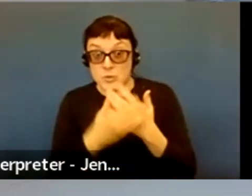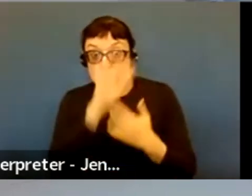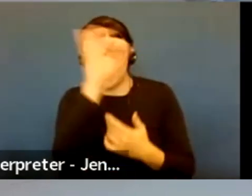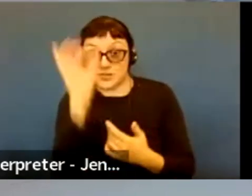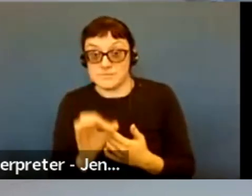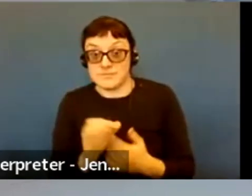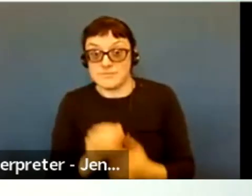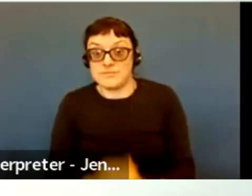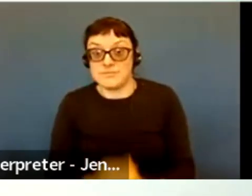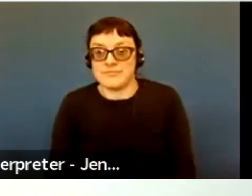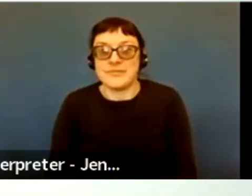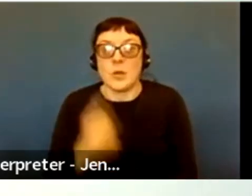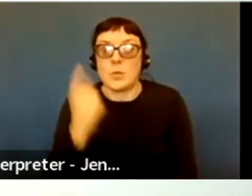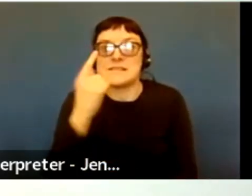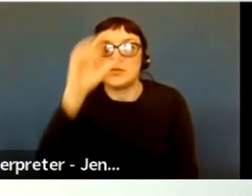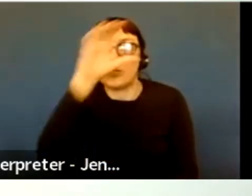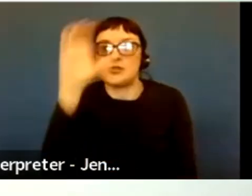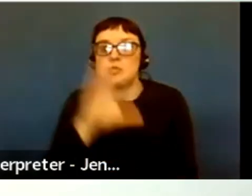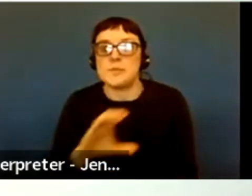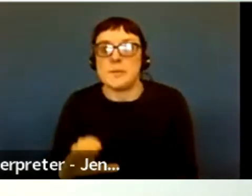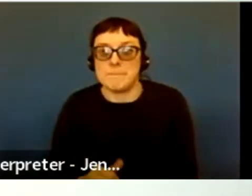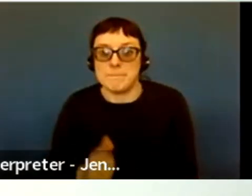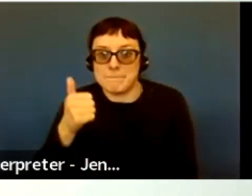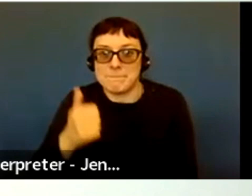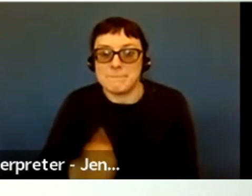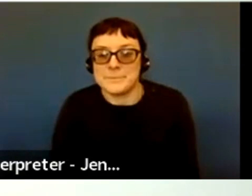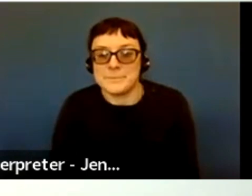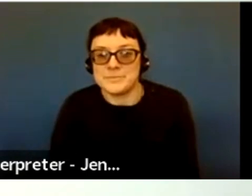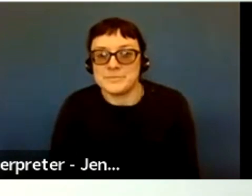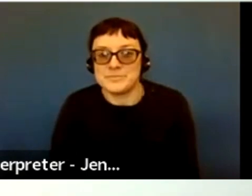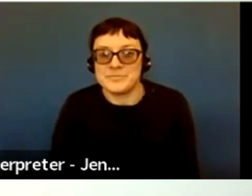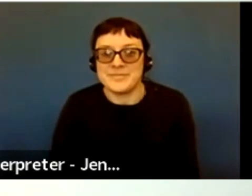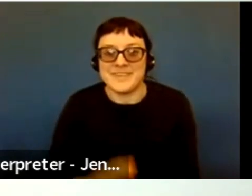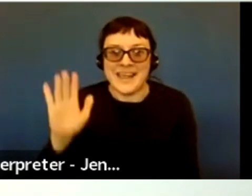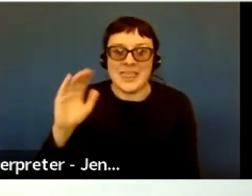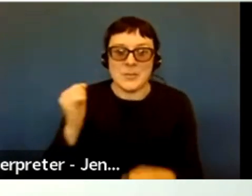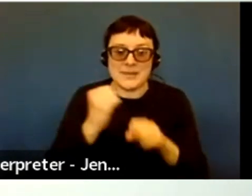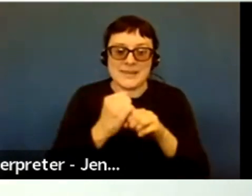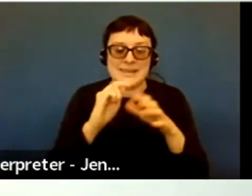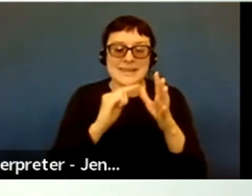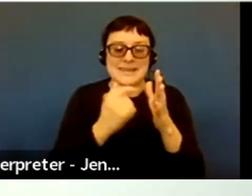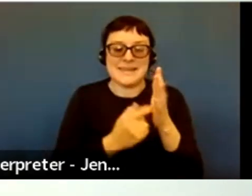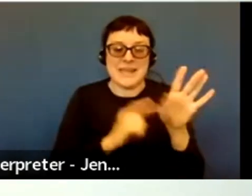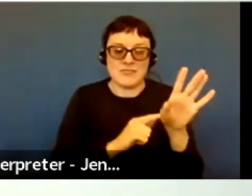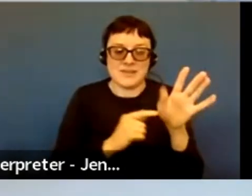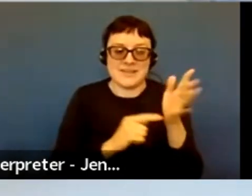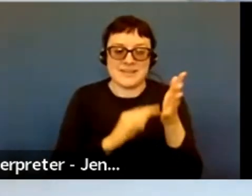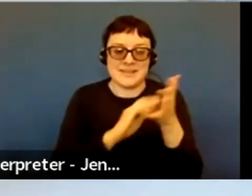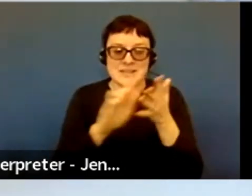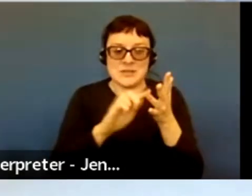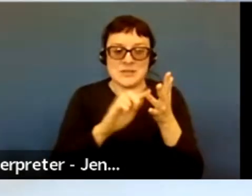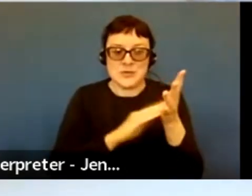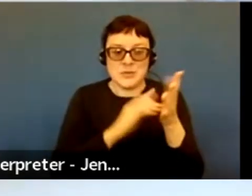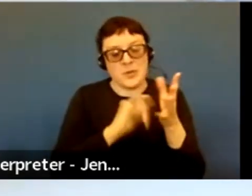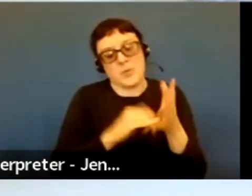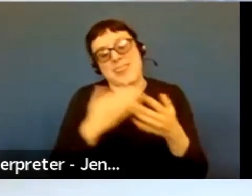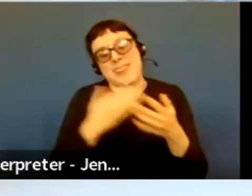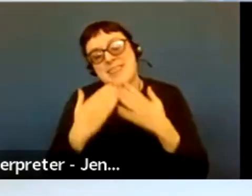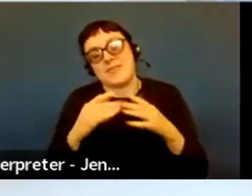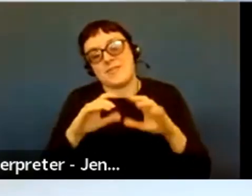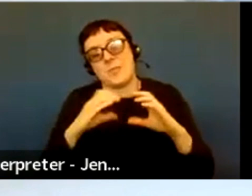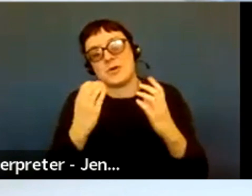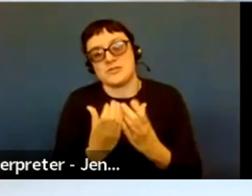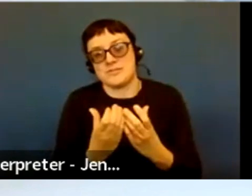great. Anyone else? Yeah. Oh, wait, someone online first, and then. Hi, sorry, it's Gary Thomas. Hi, Gary. Thanks for doing